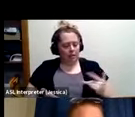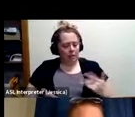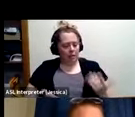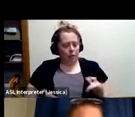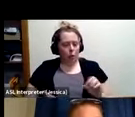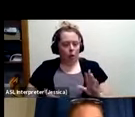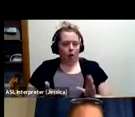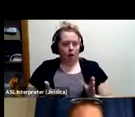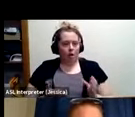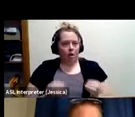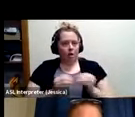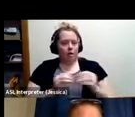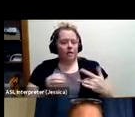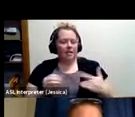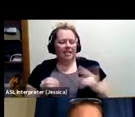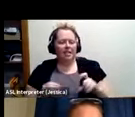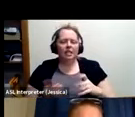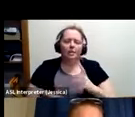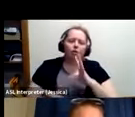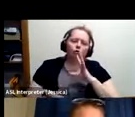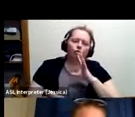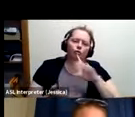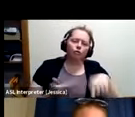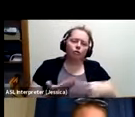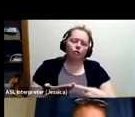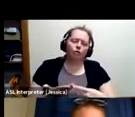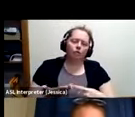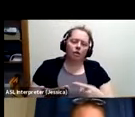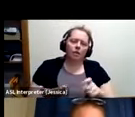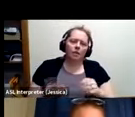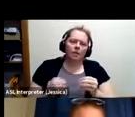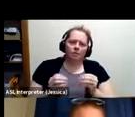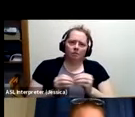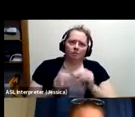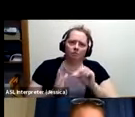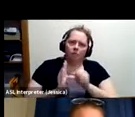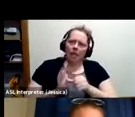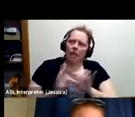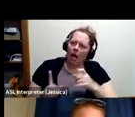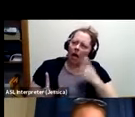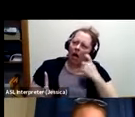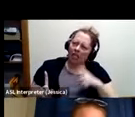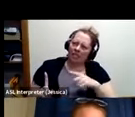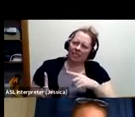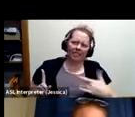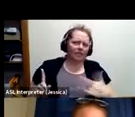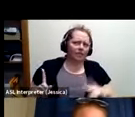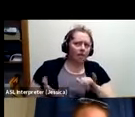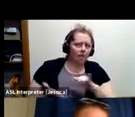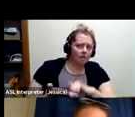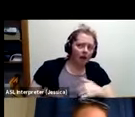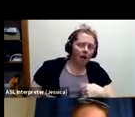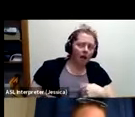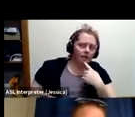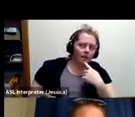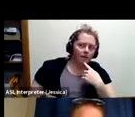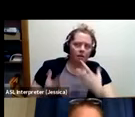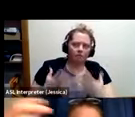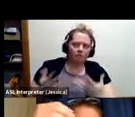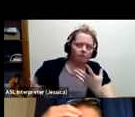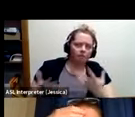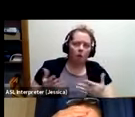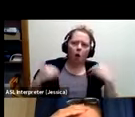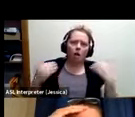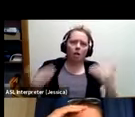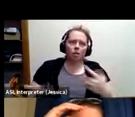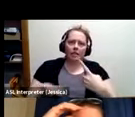sensing that you're feeling a certain way. Let's talk about that too. But just really open lines of communication. Cause going back to